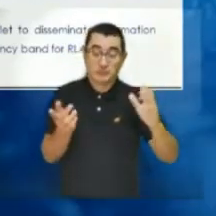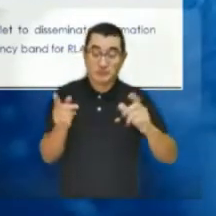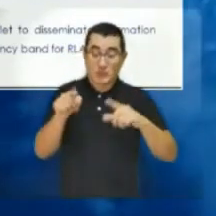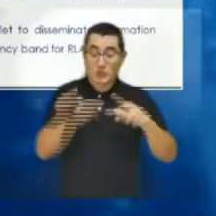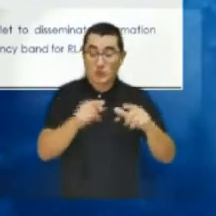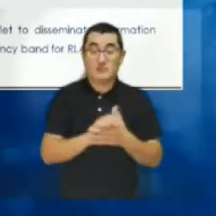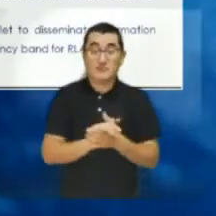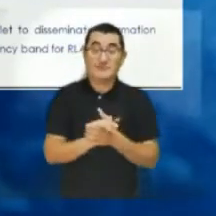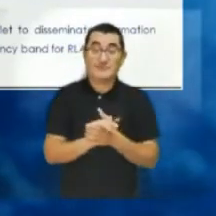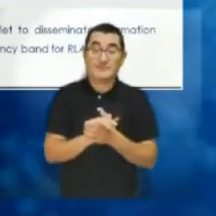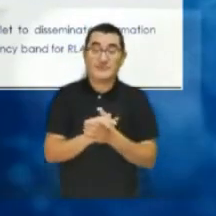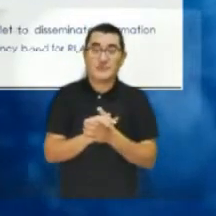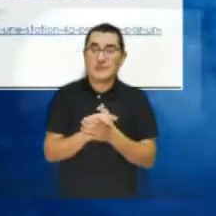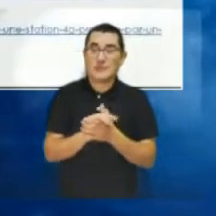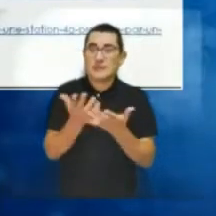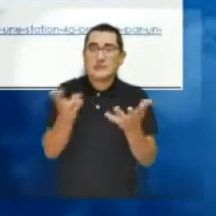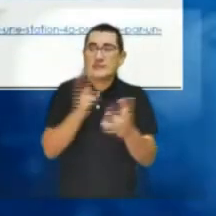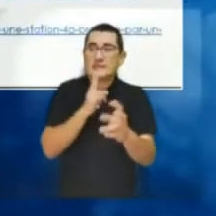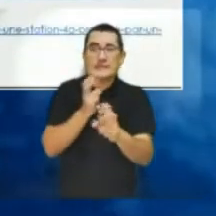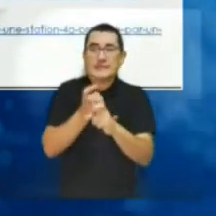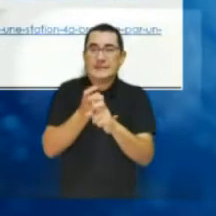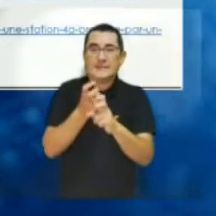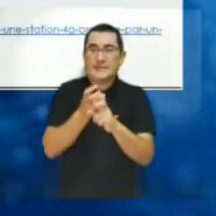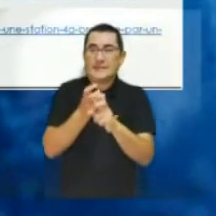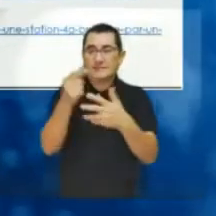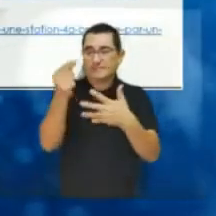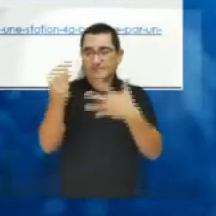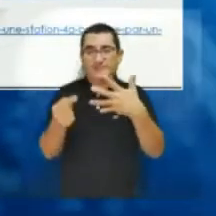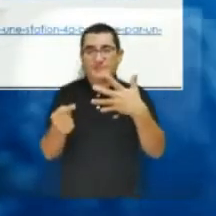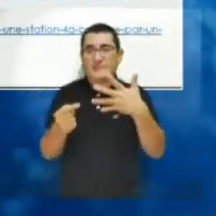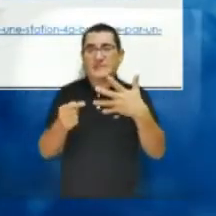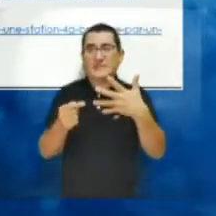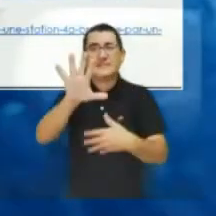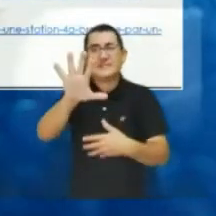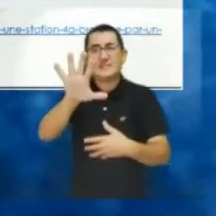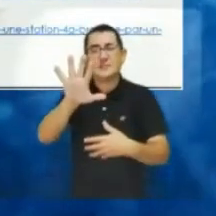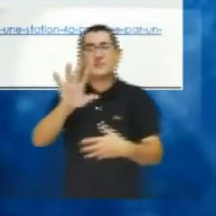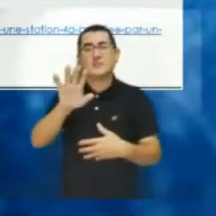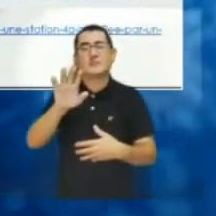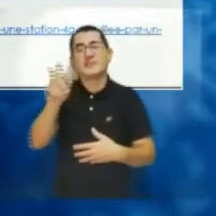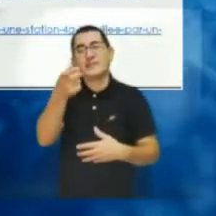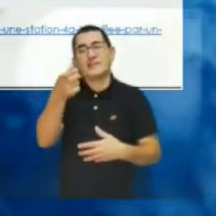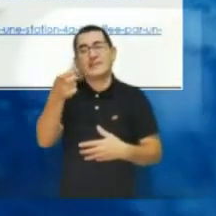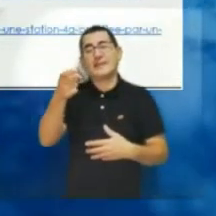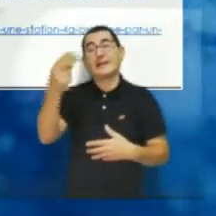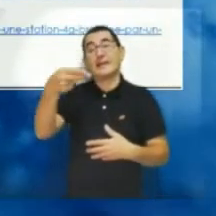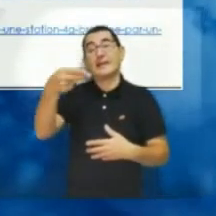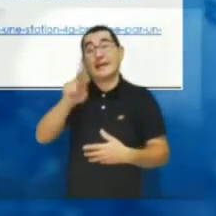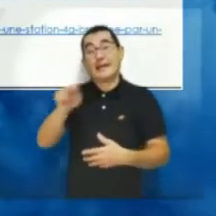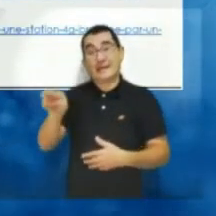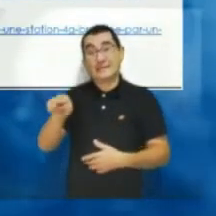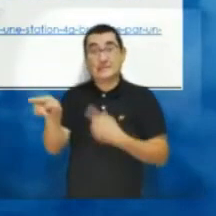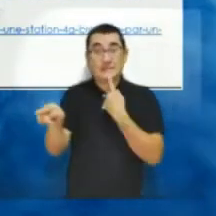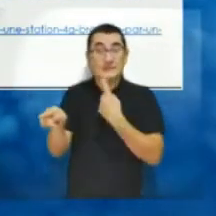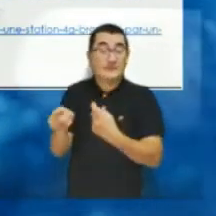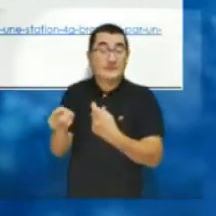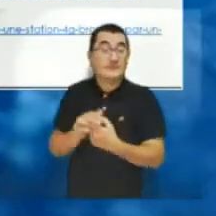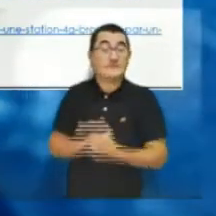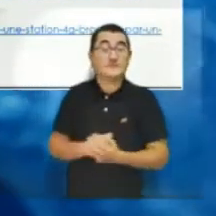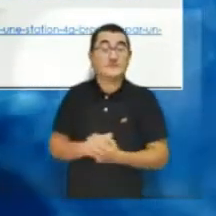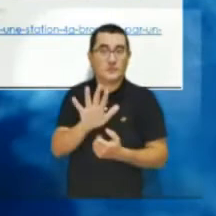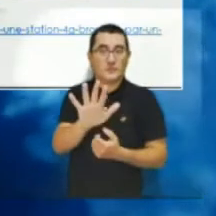handle. A lot of cases with EMC, parasites. I put on the left side very small, and